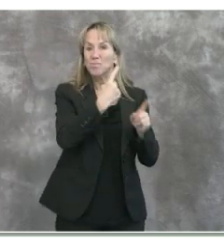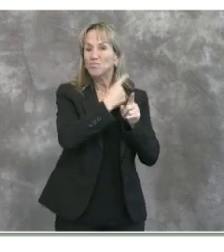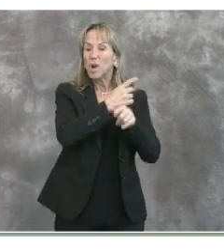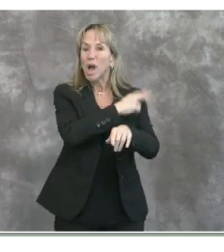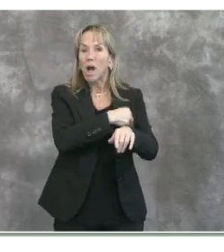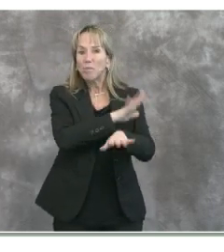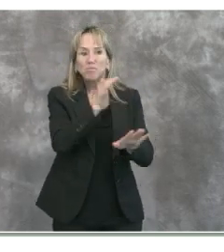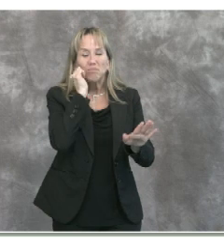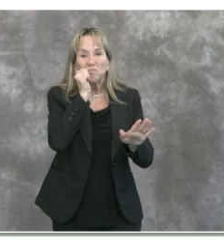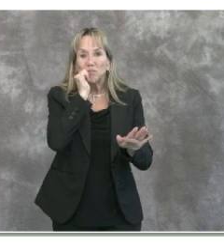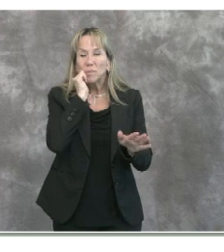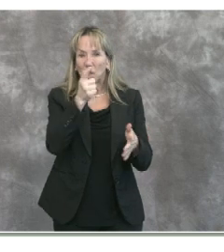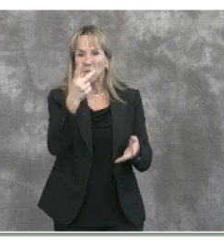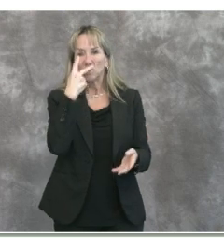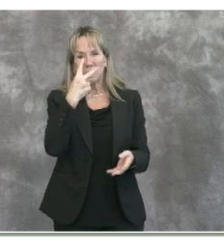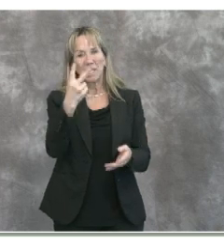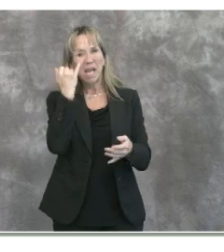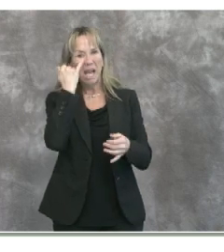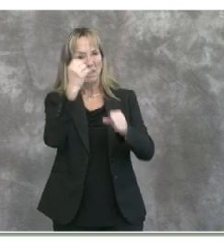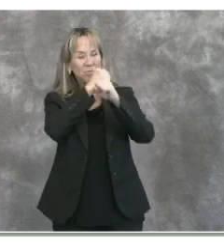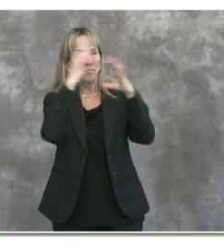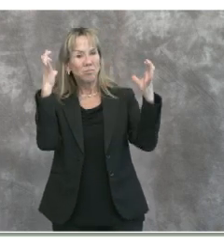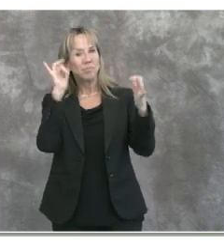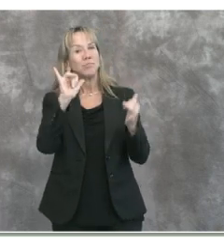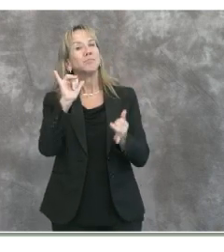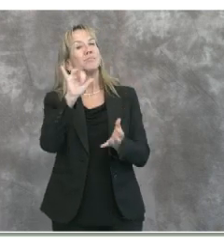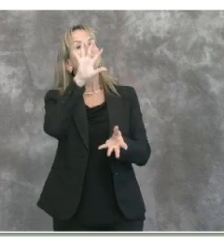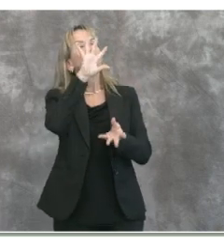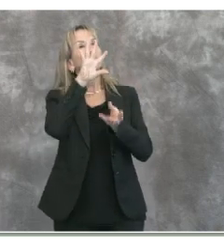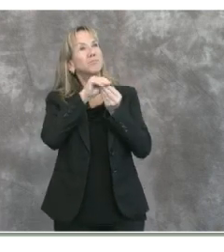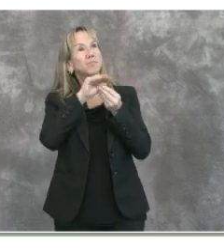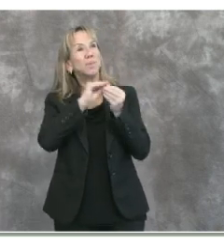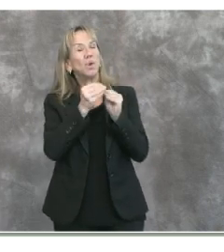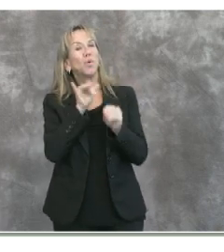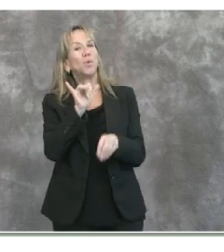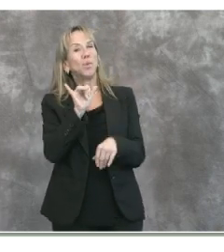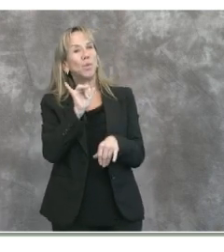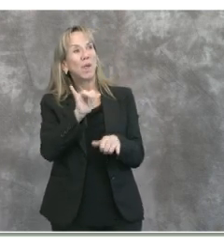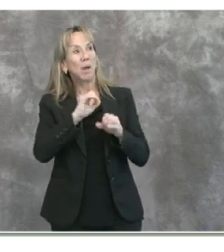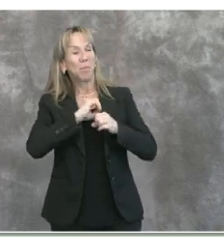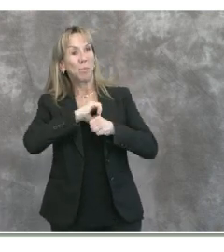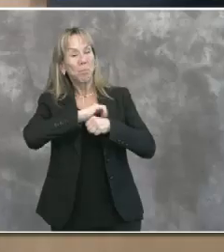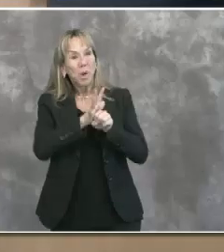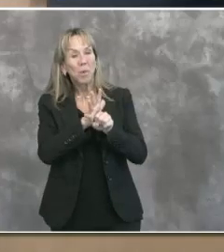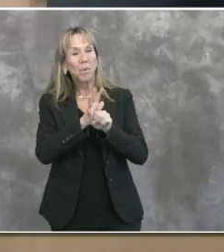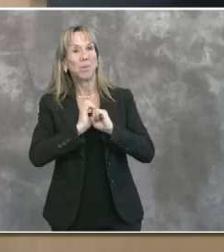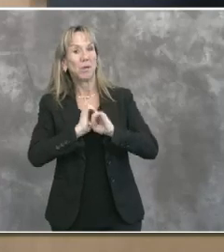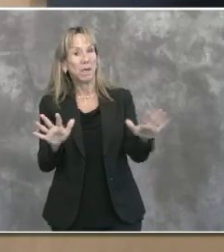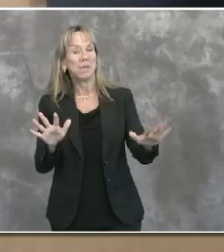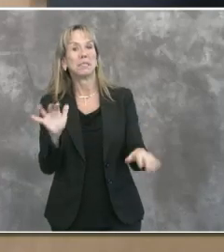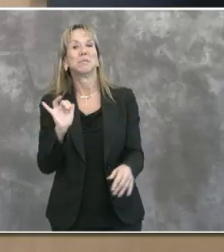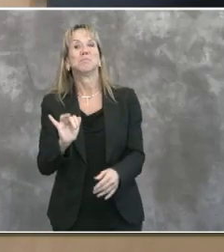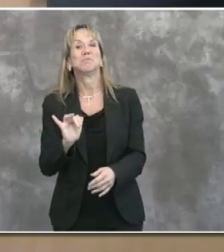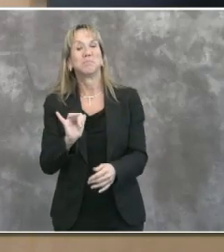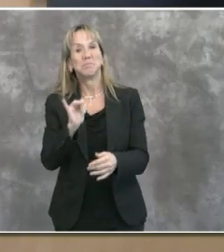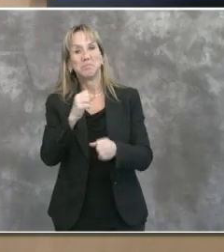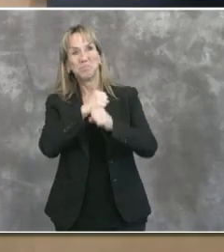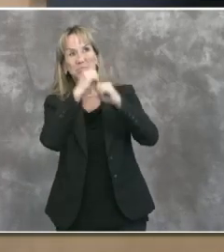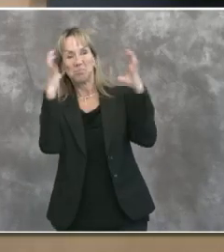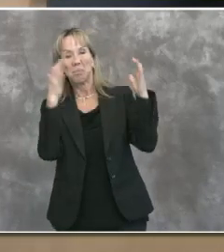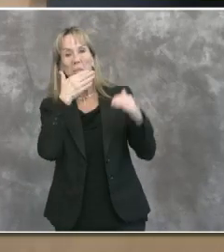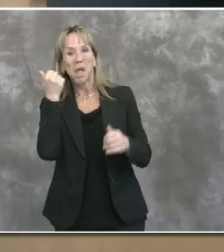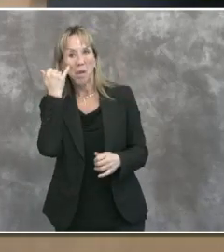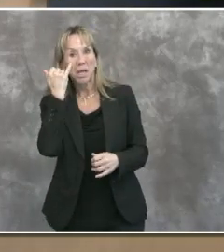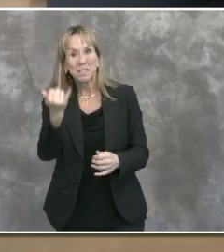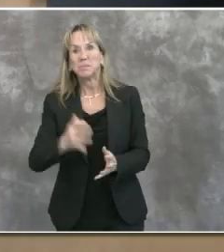view than our cumulative numbers on what the effect of the outbreak is. And I think I'll turn it over now